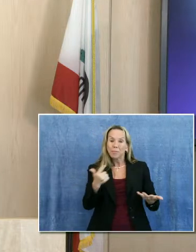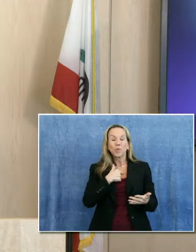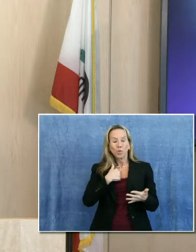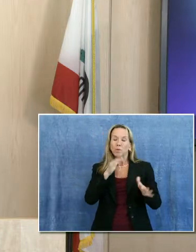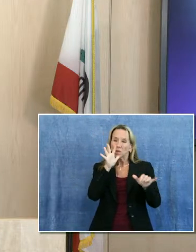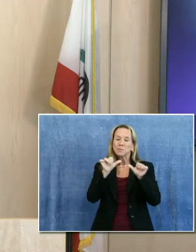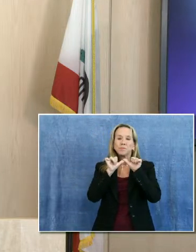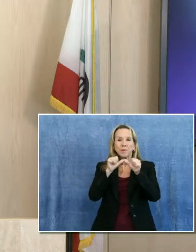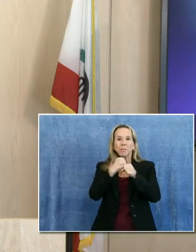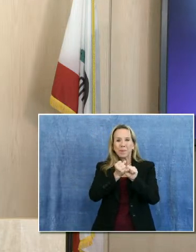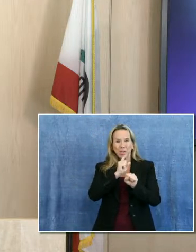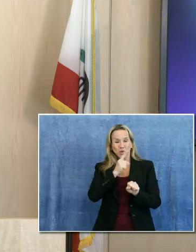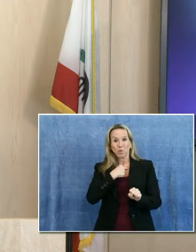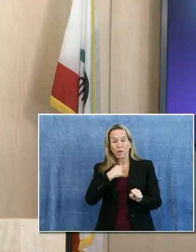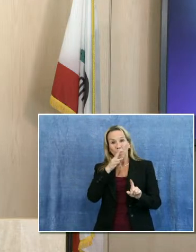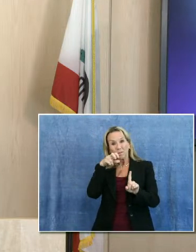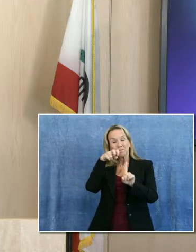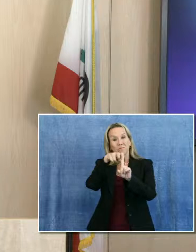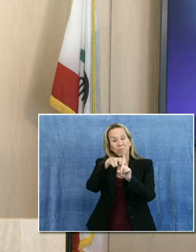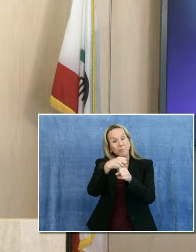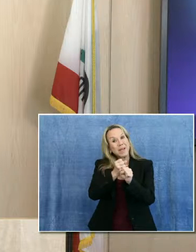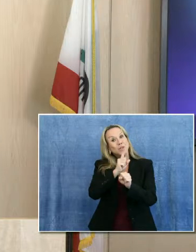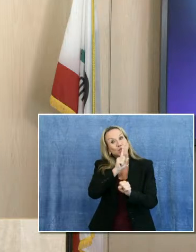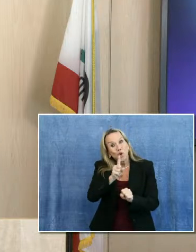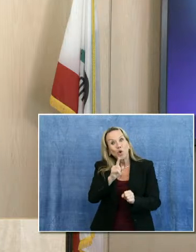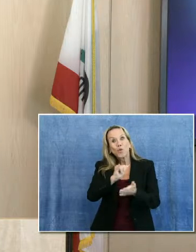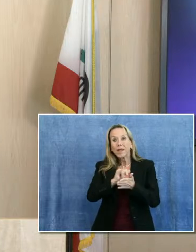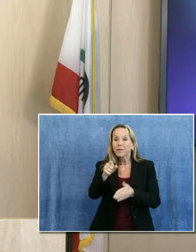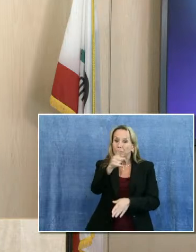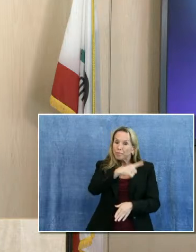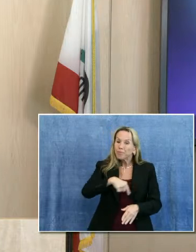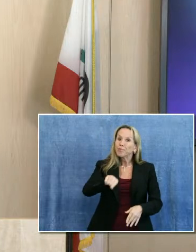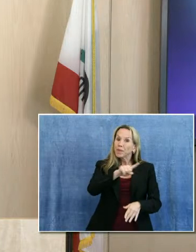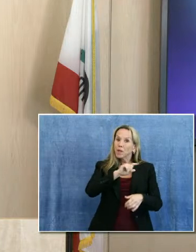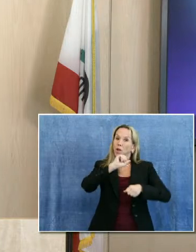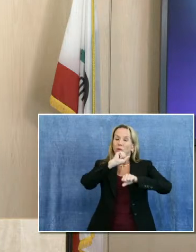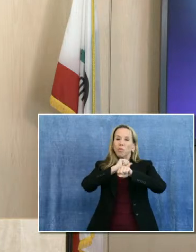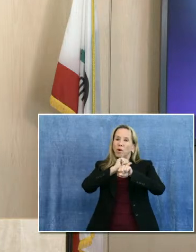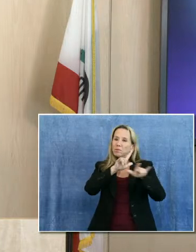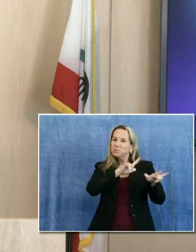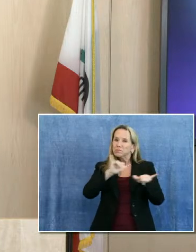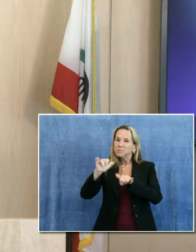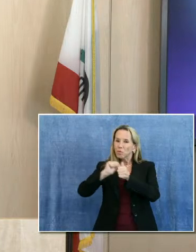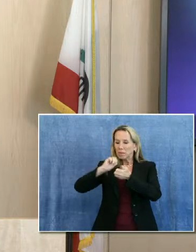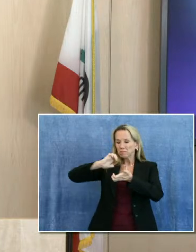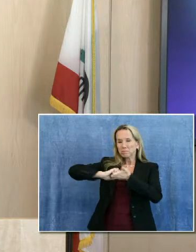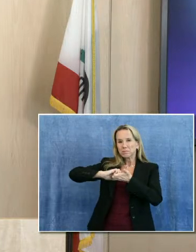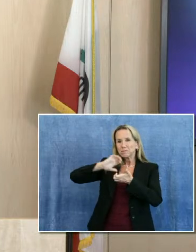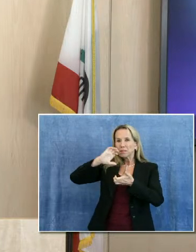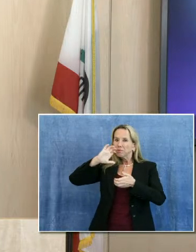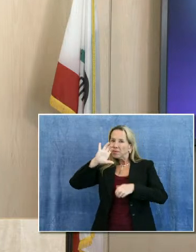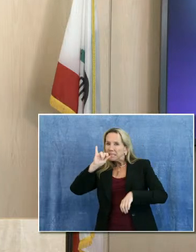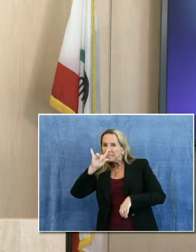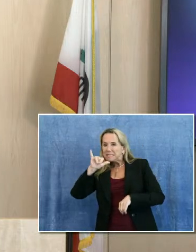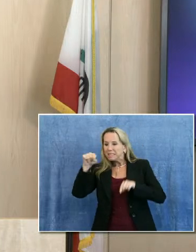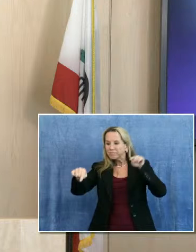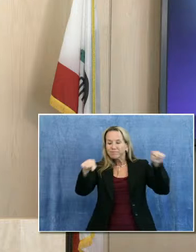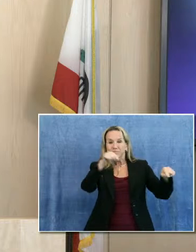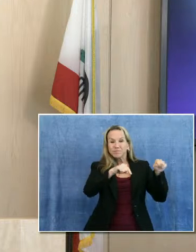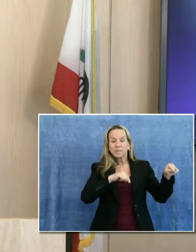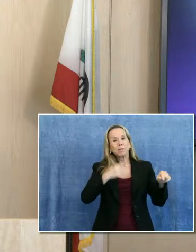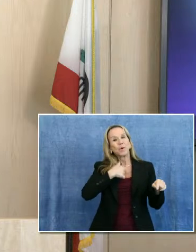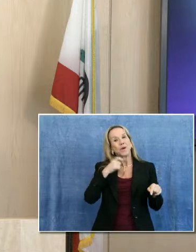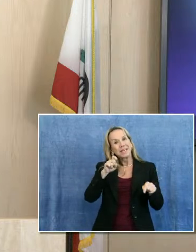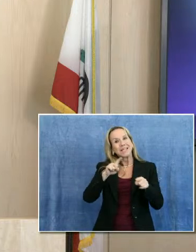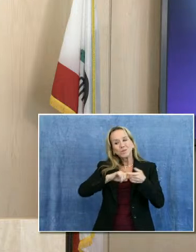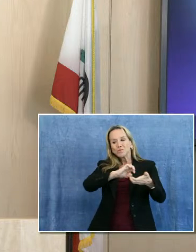every enforcement tool and mechanism we have, working with the cities, because we have to do that, to try and gain